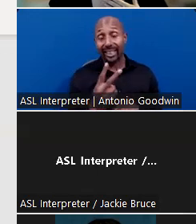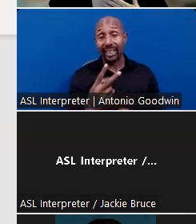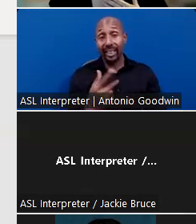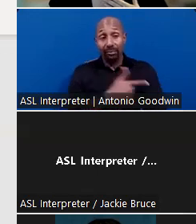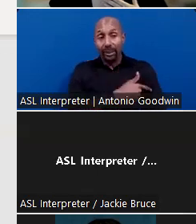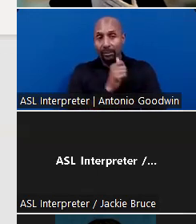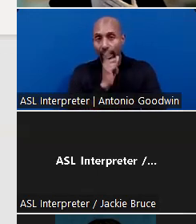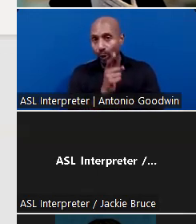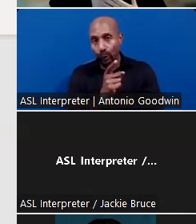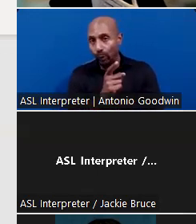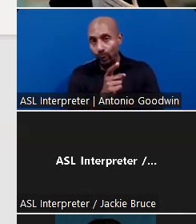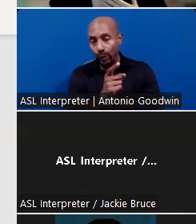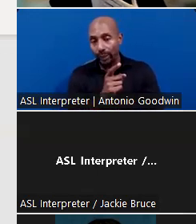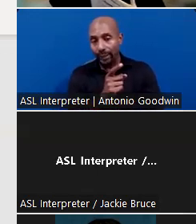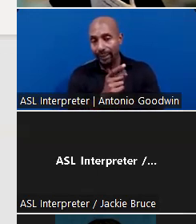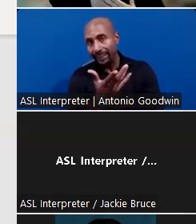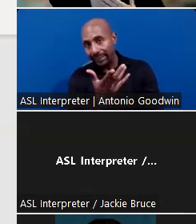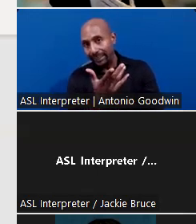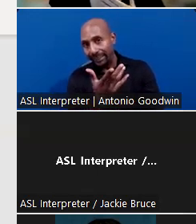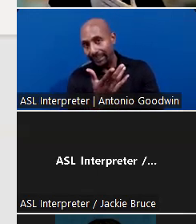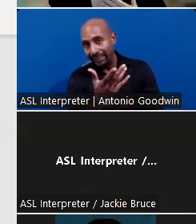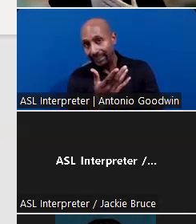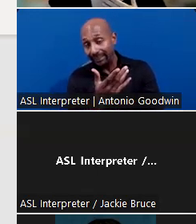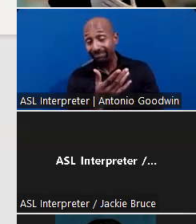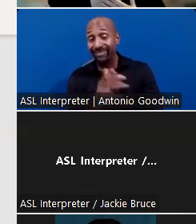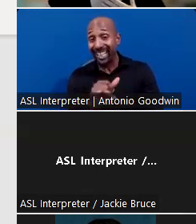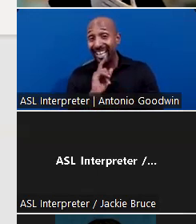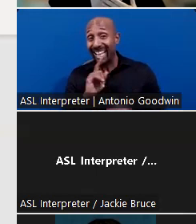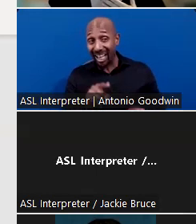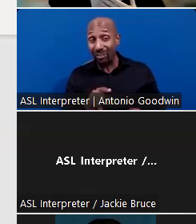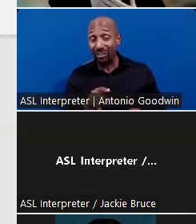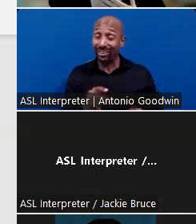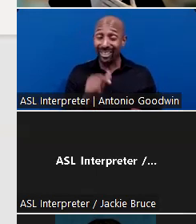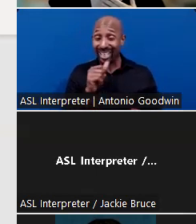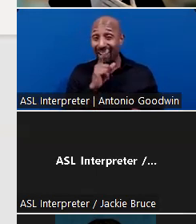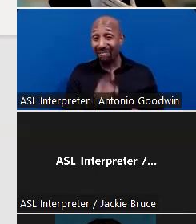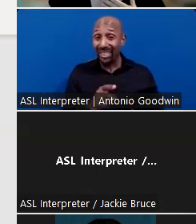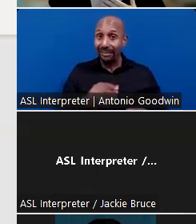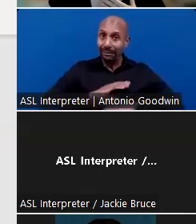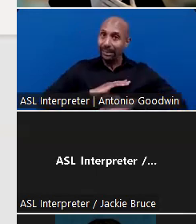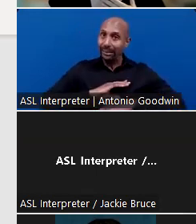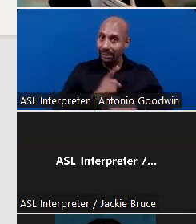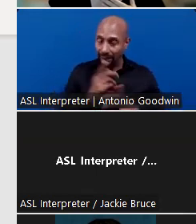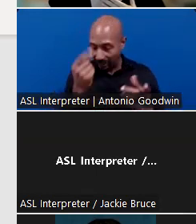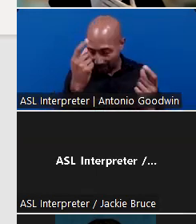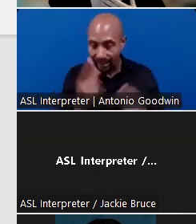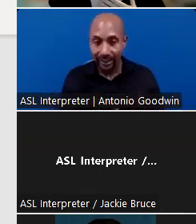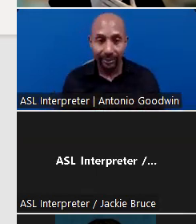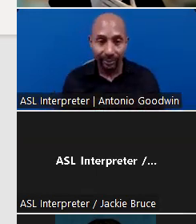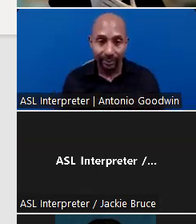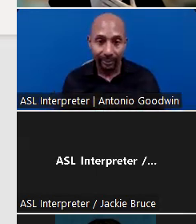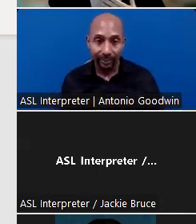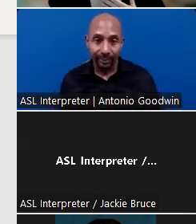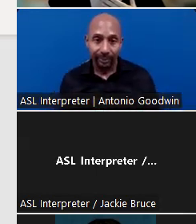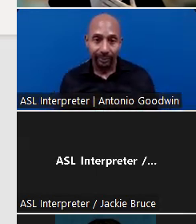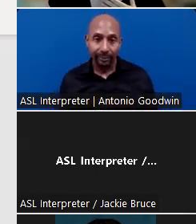So I know that's not a very satisfactory answer, but the one thing I will say is if folks are immune compromised,